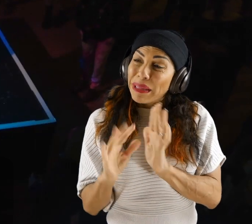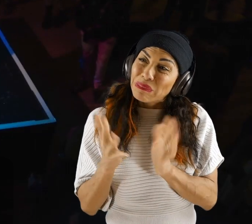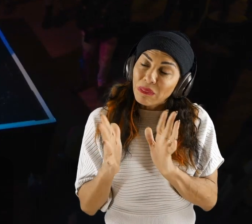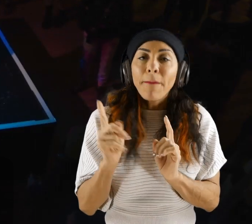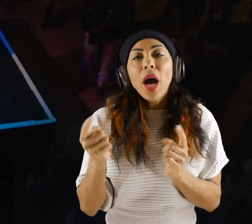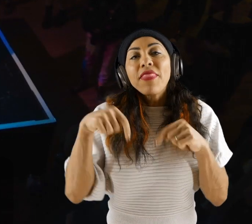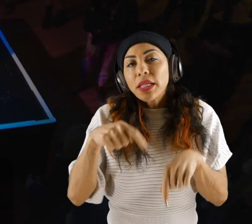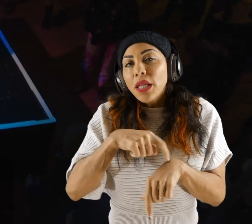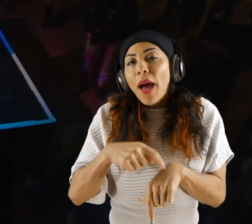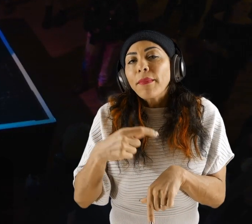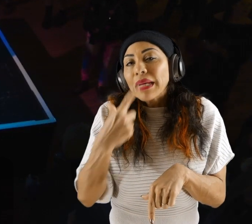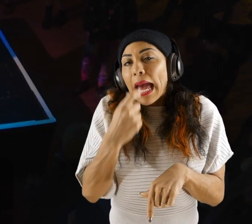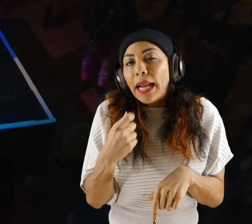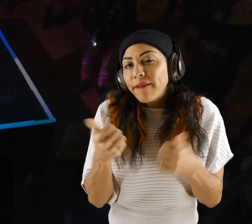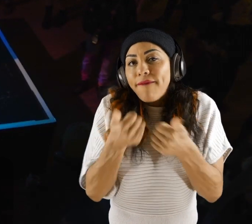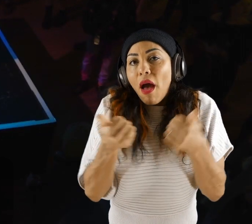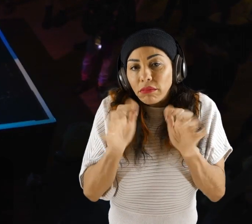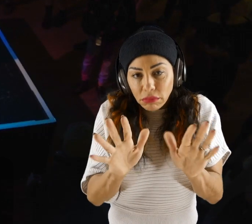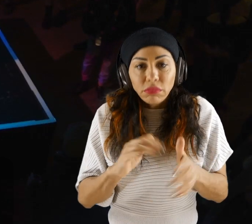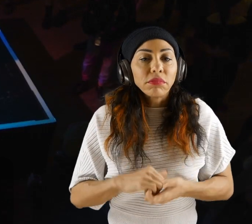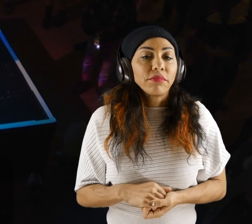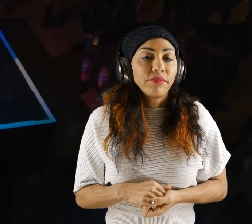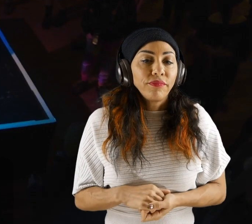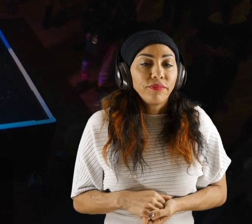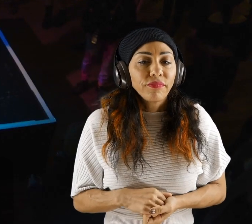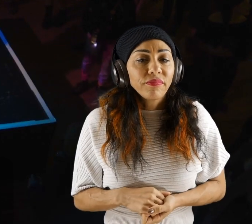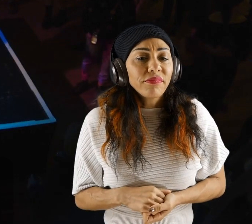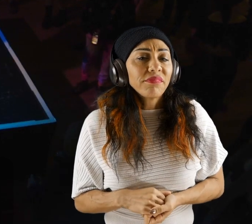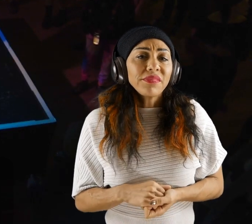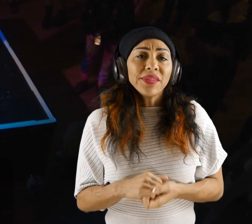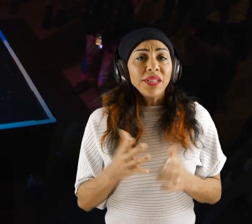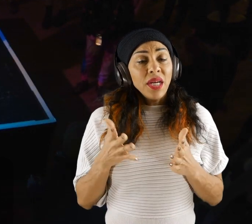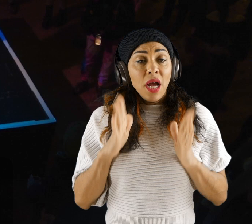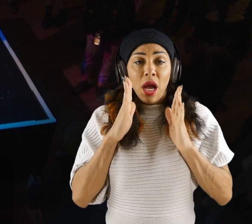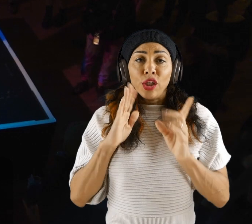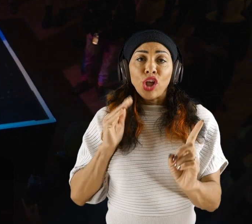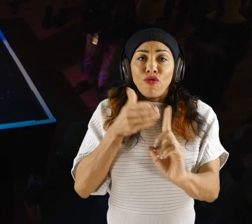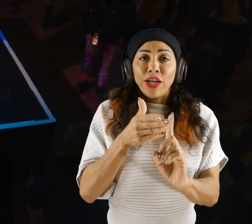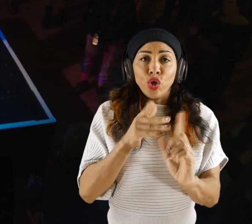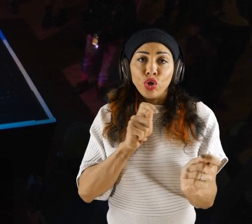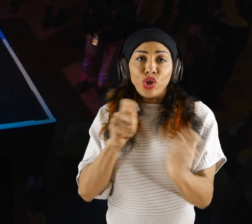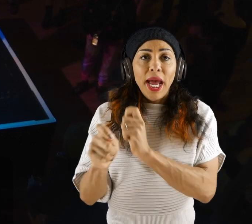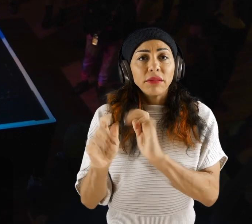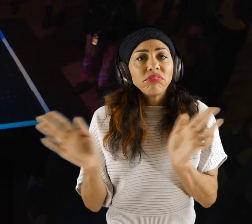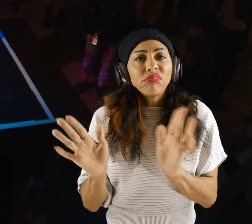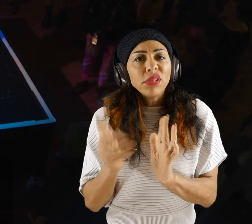It's not a change of direction, it's an additional layer. So, again, approach with a project like this,